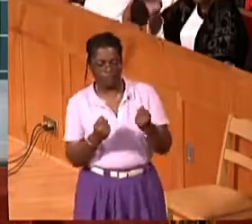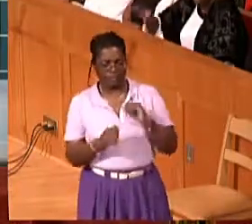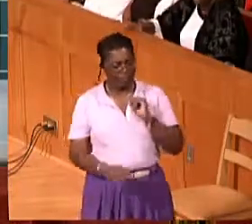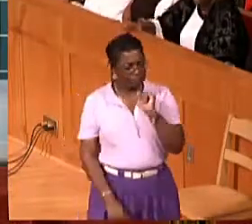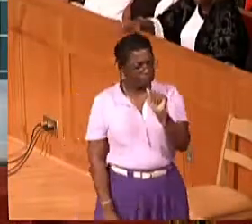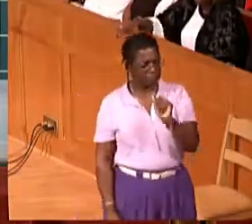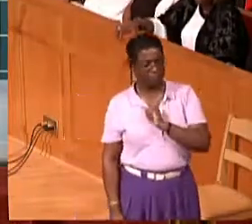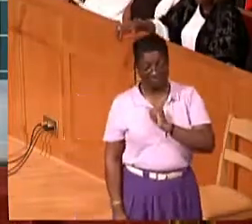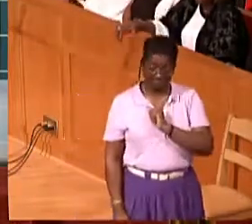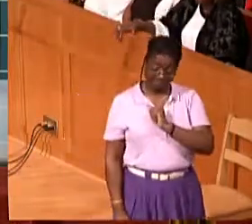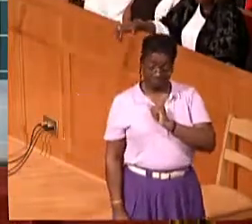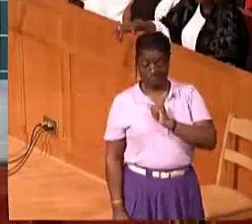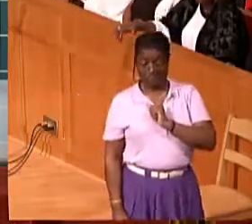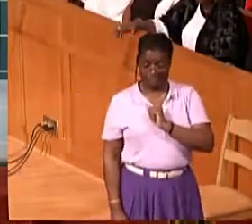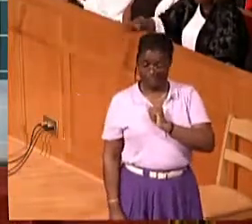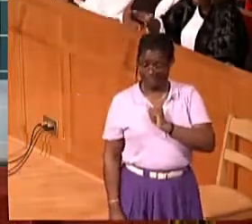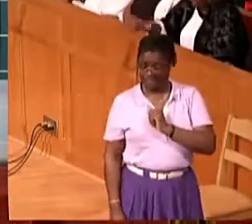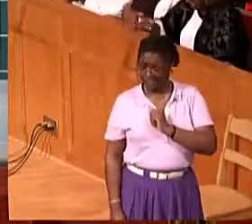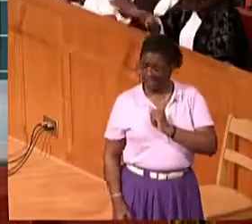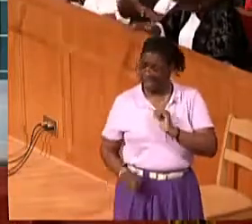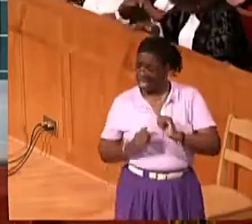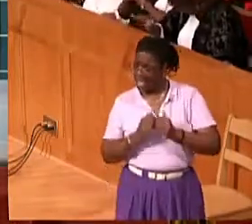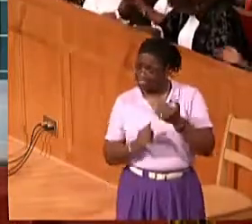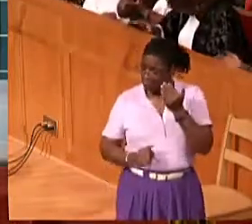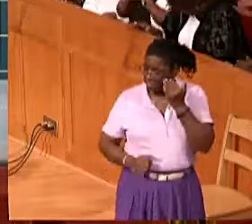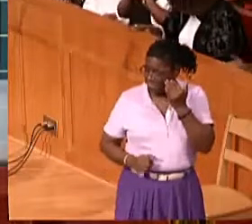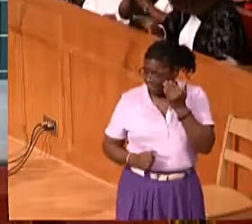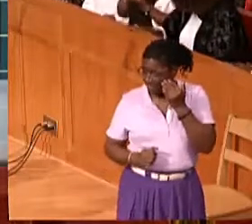you think God going to give you something else?